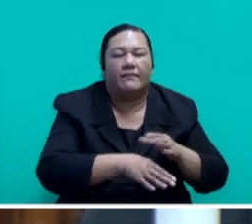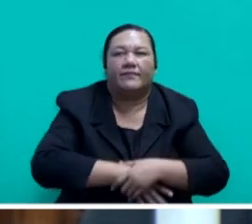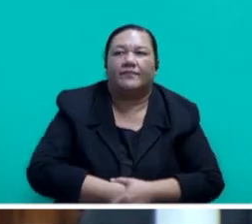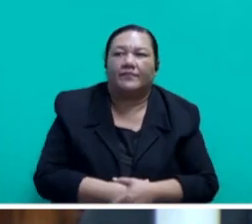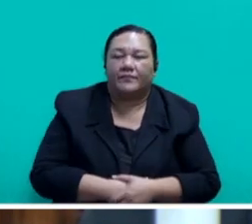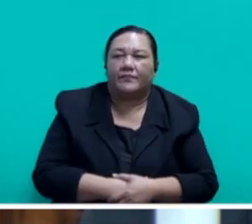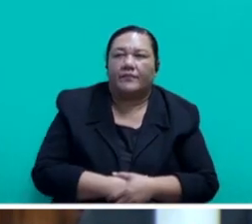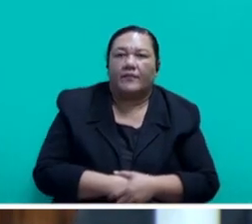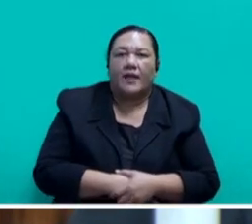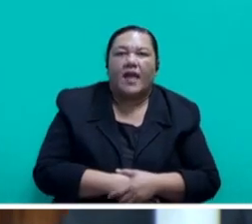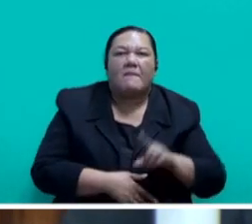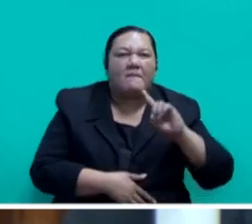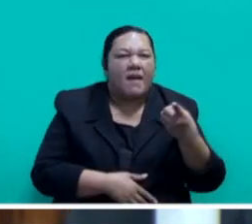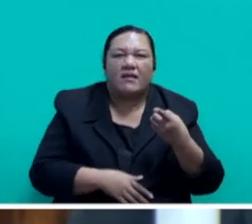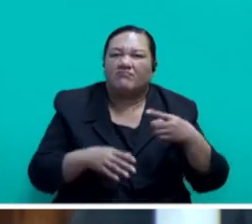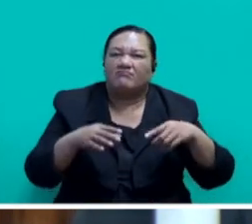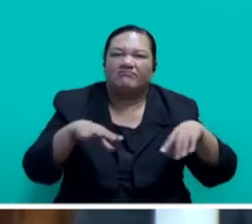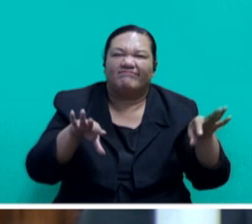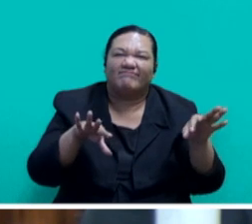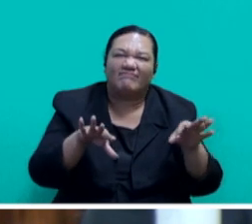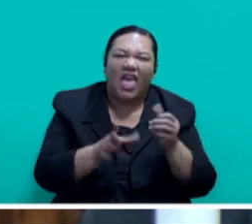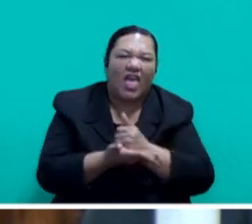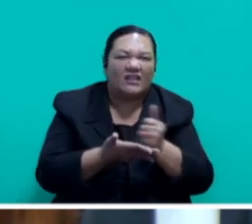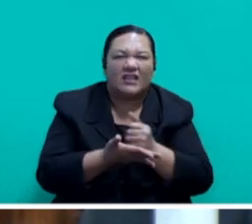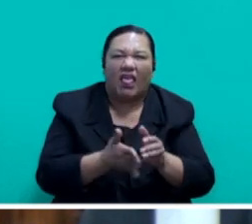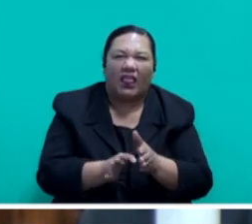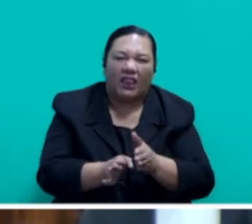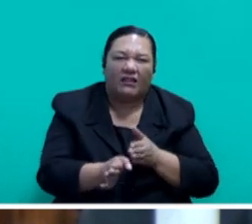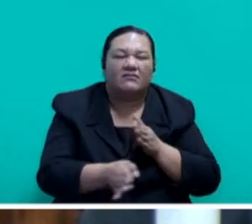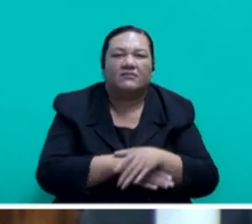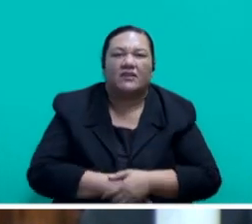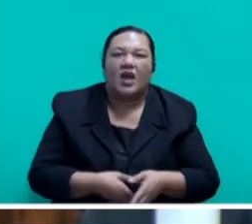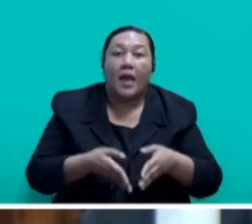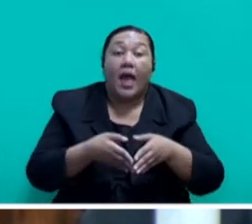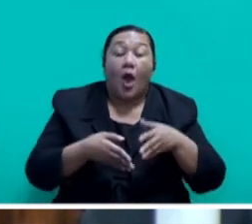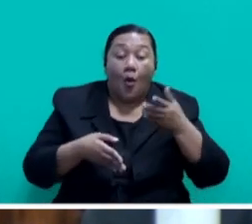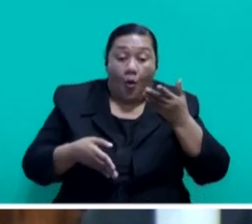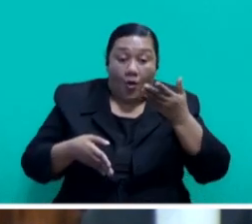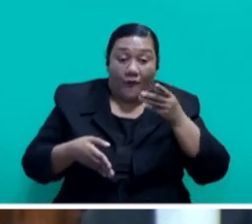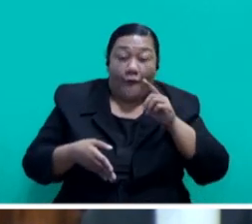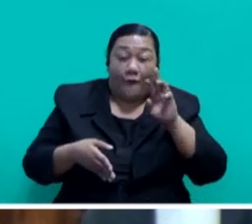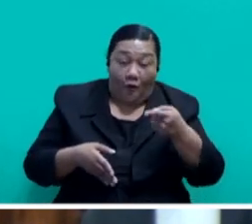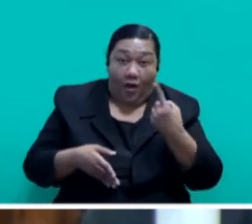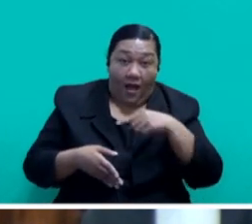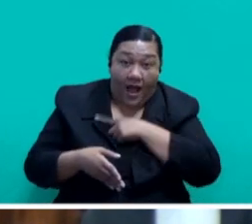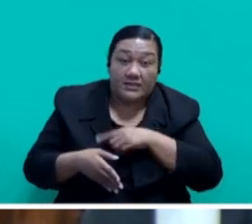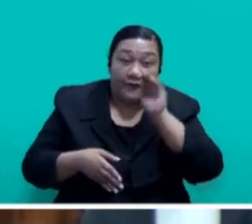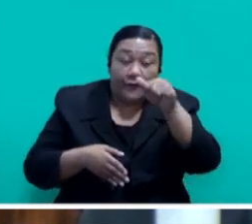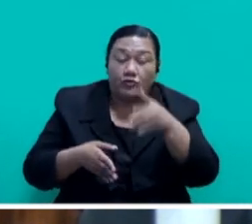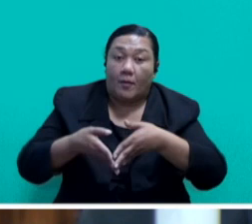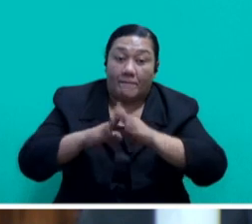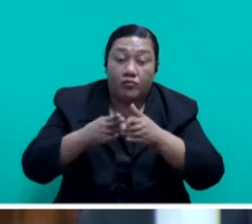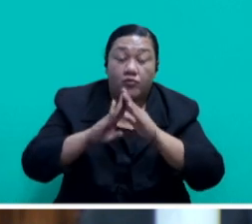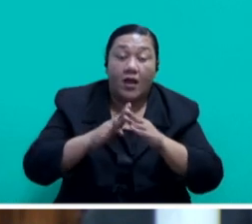decisive action. In the spirit of rebuilding our future together, Mr. Speaker, sir, we actively engaged